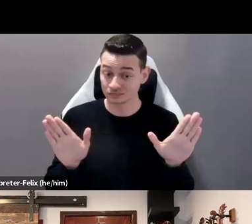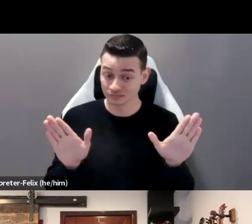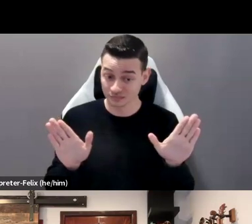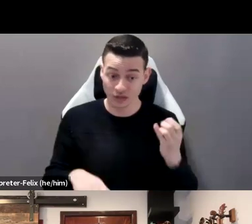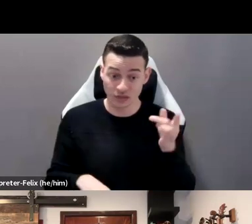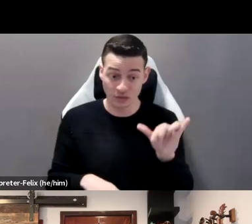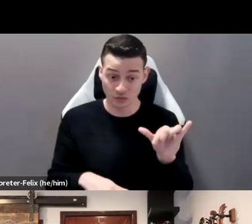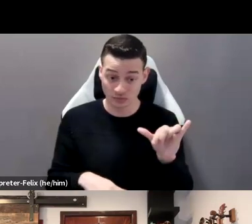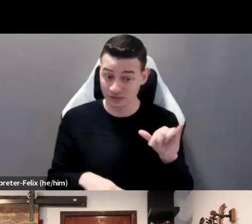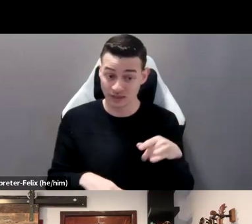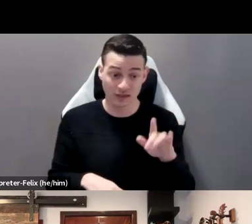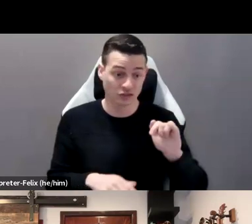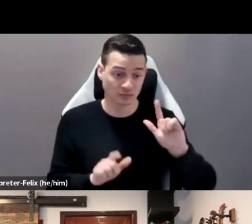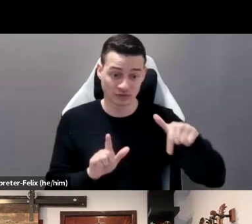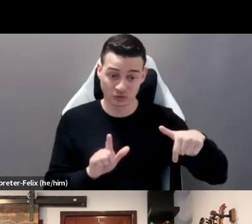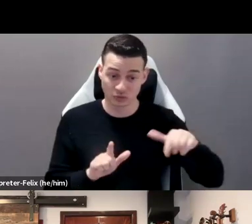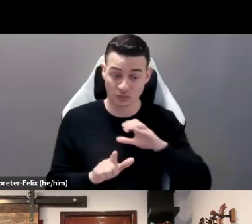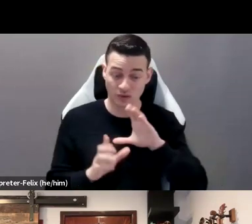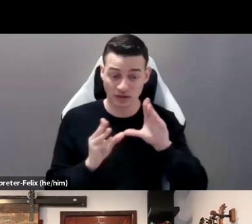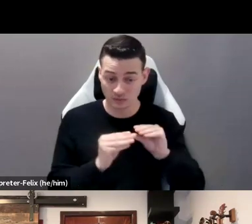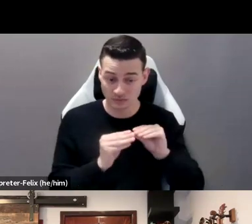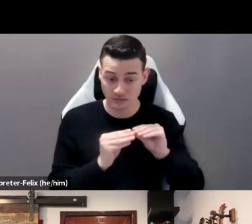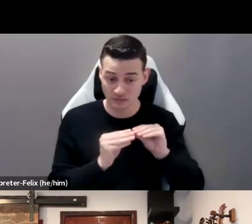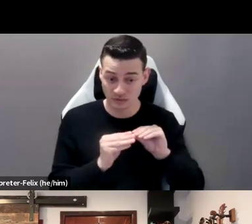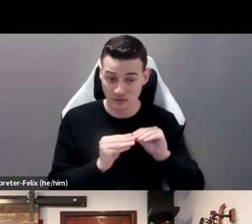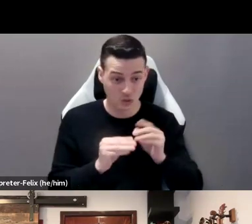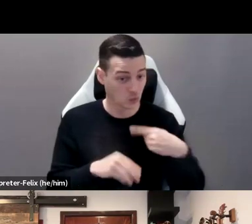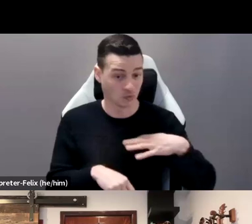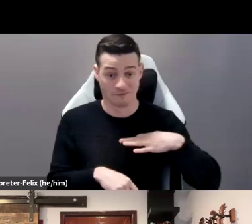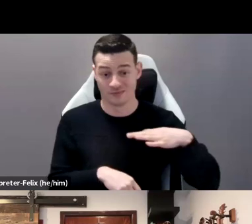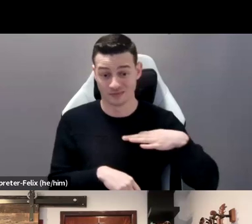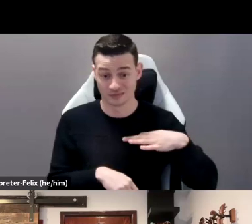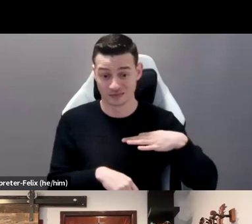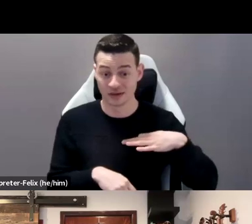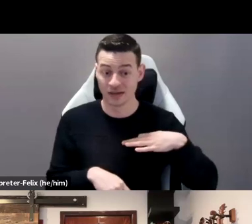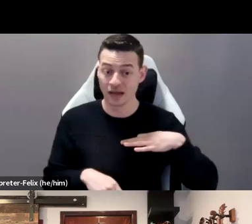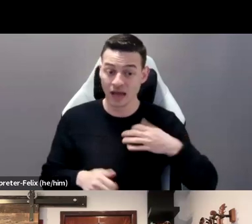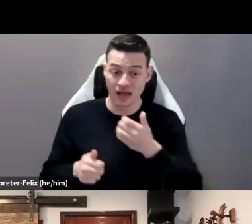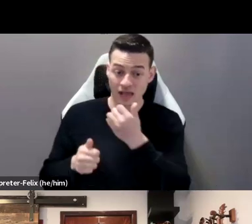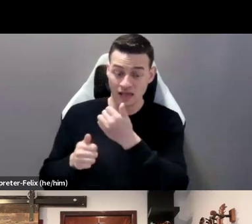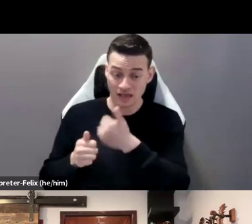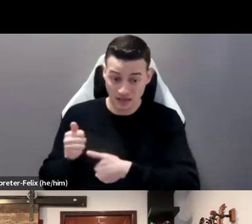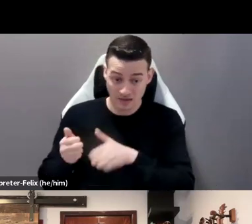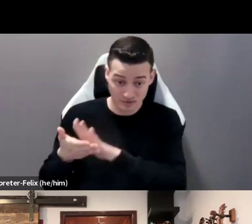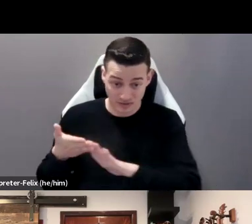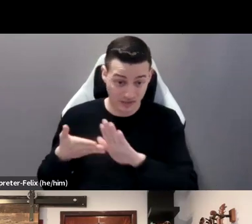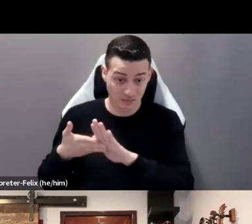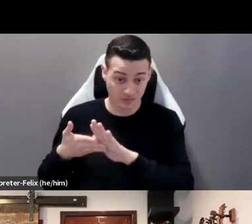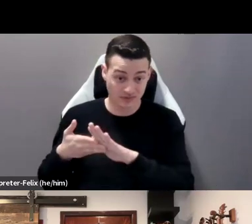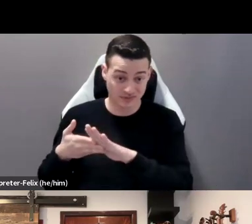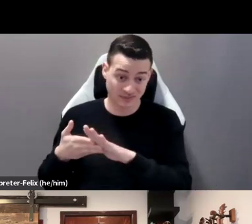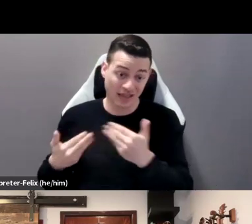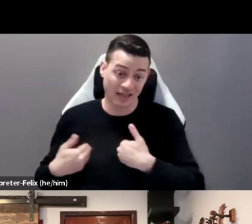are volunteers, and there's at least 2 representatives at every campus, and a lot of them come out of mental health counseling, like they